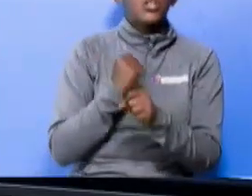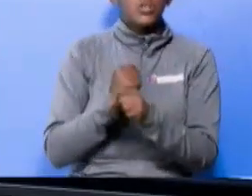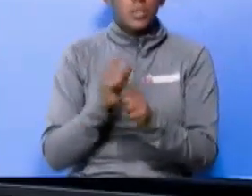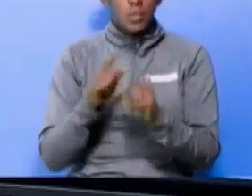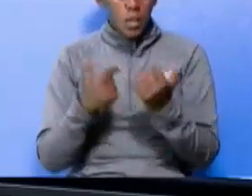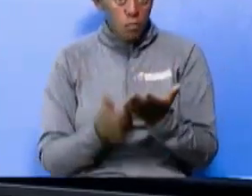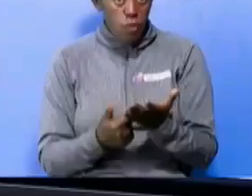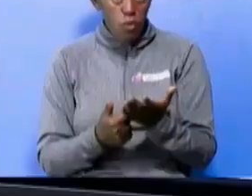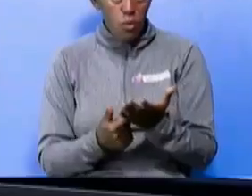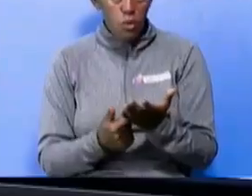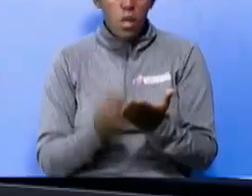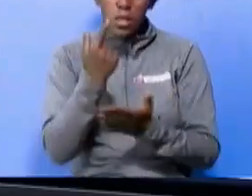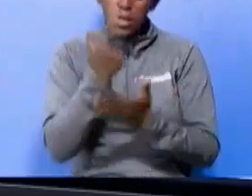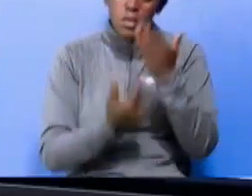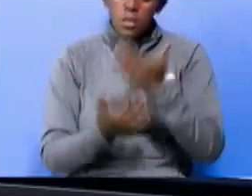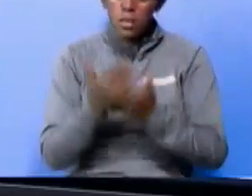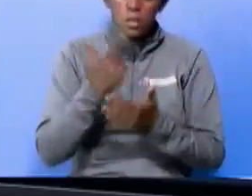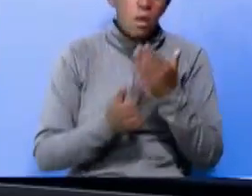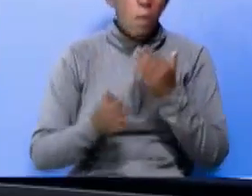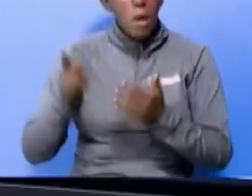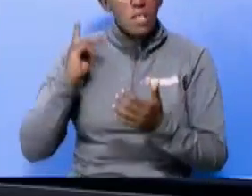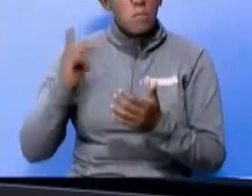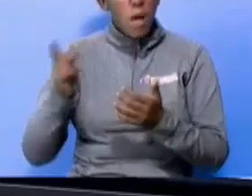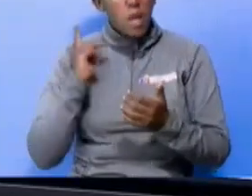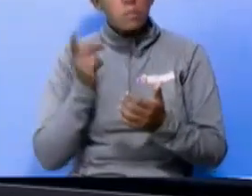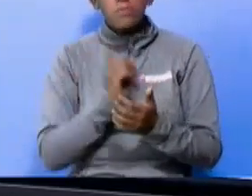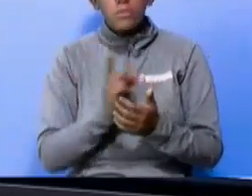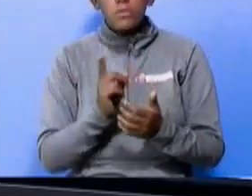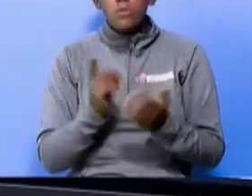Therefore, talking about past action, what